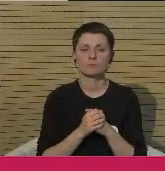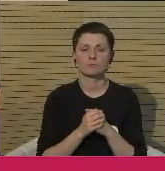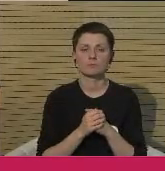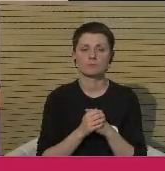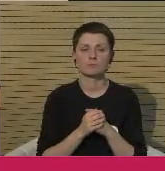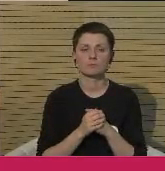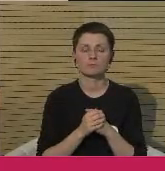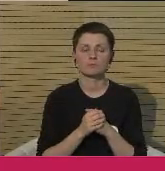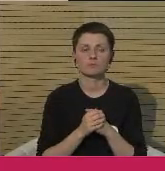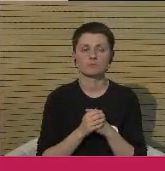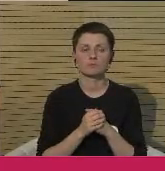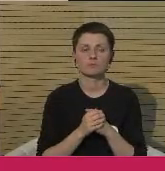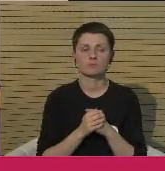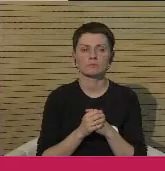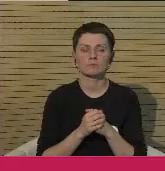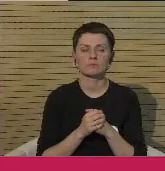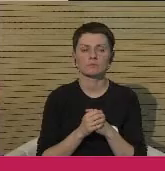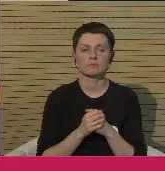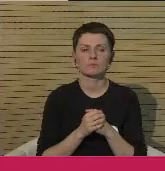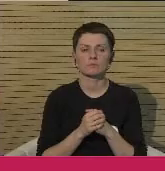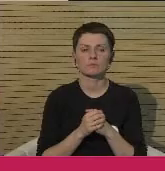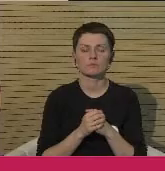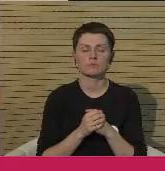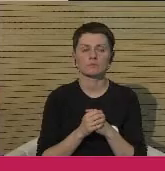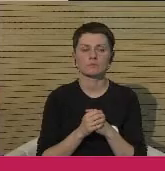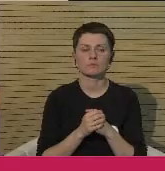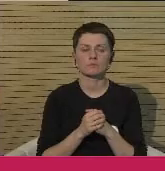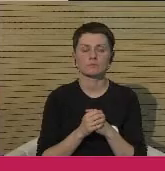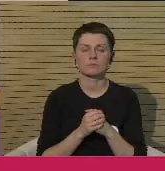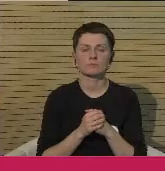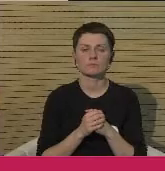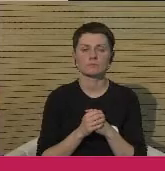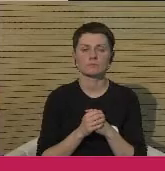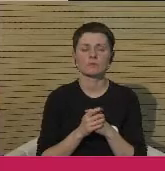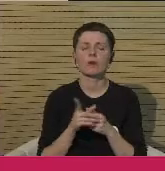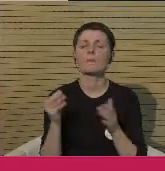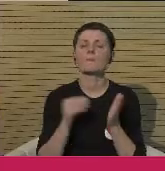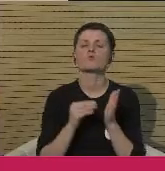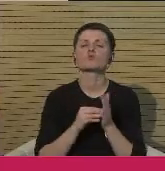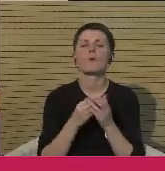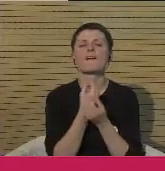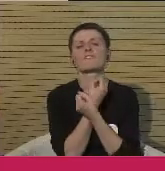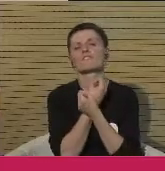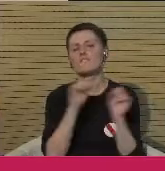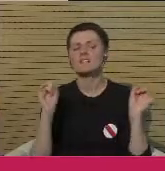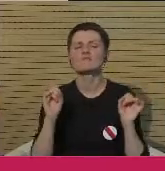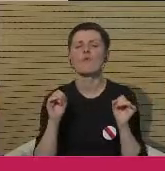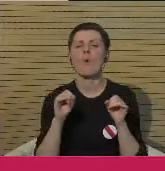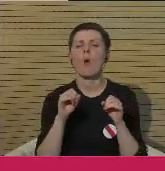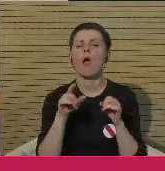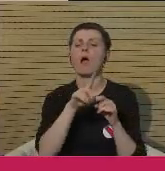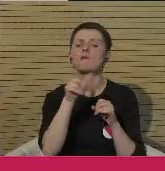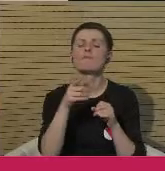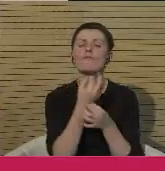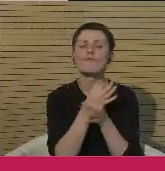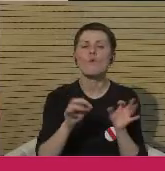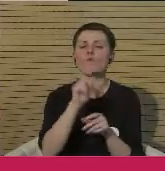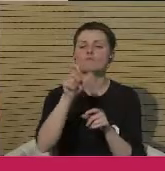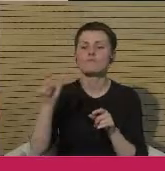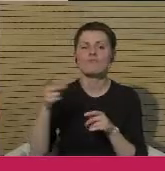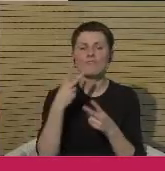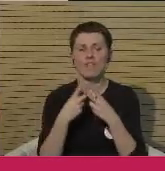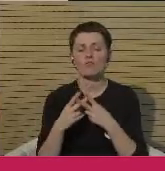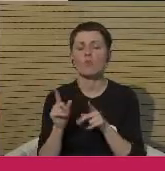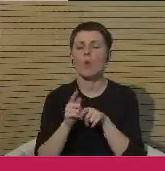Łukashenko is gone. People understand and people need freedom and liberation